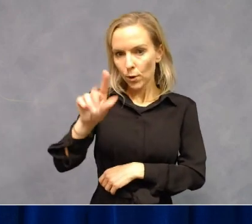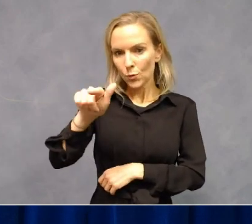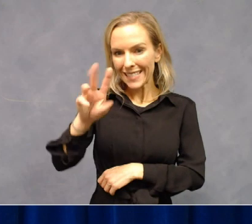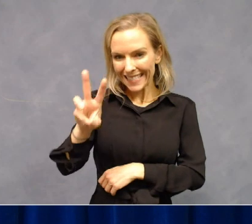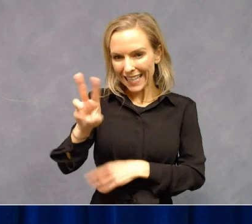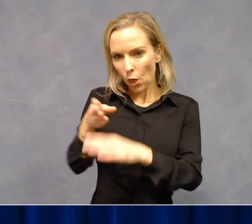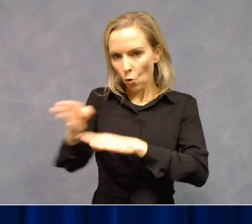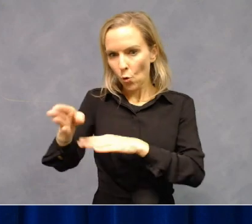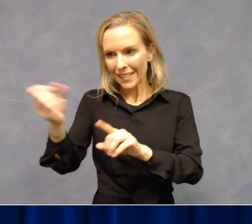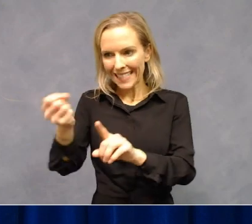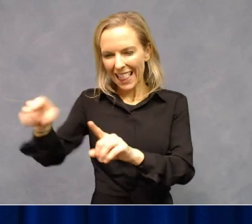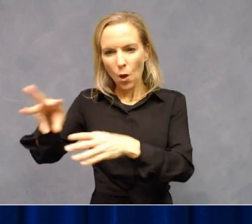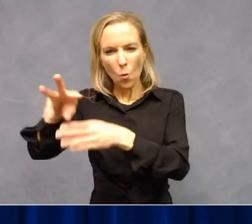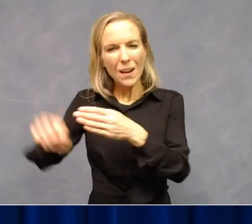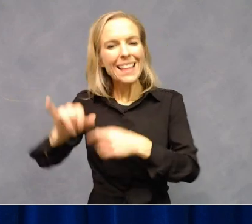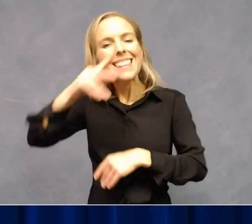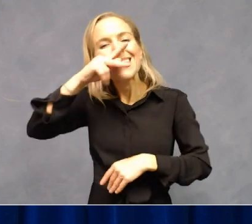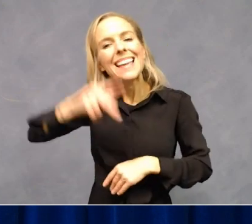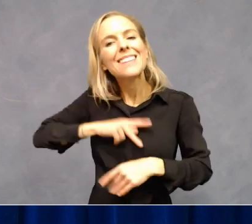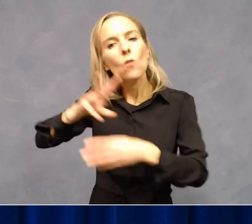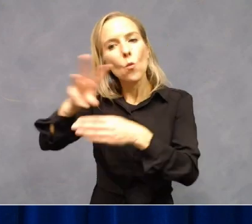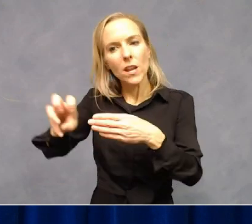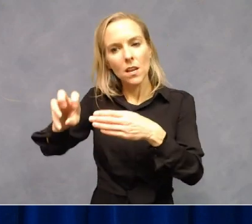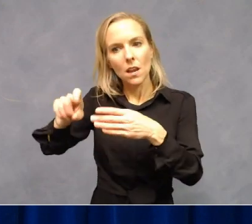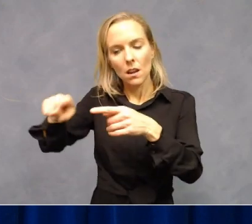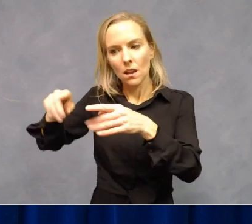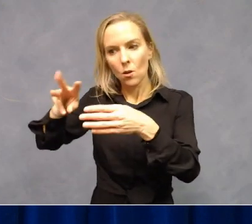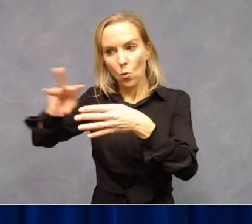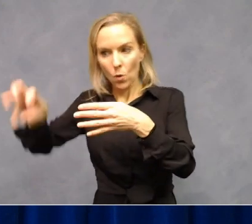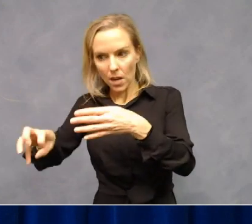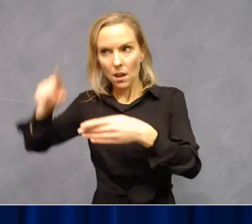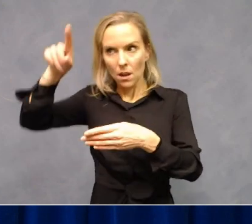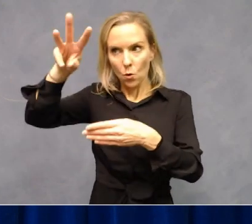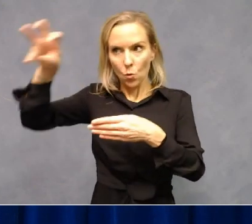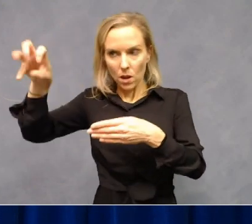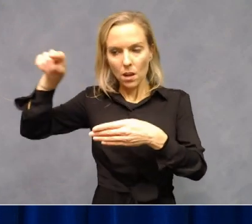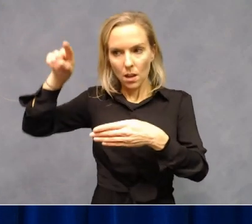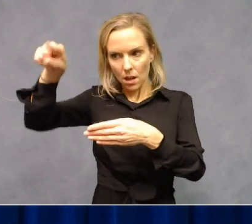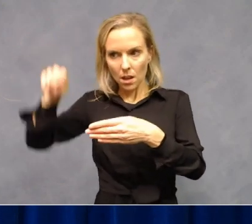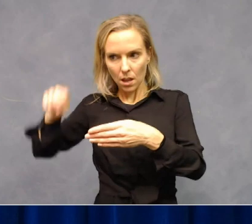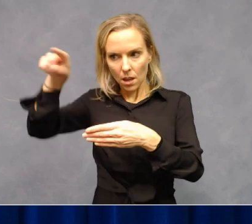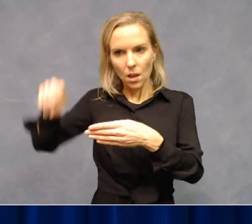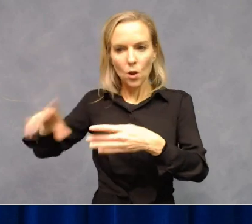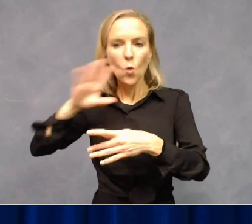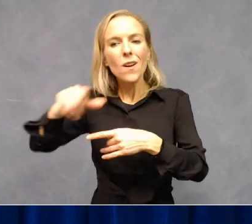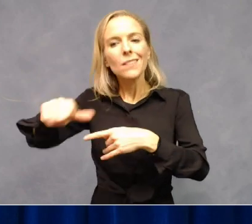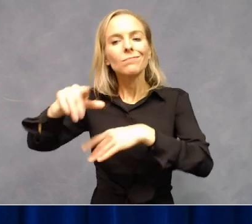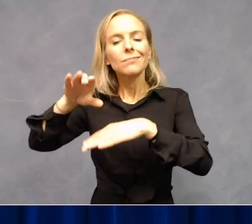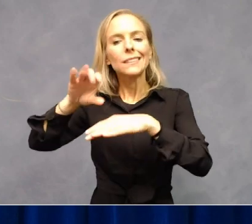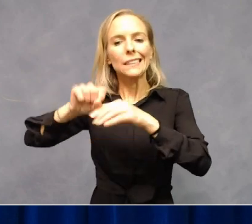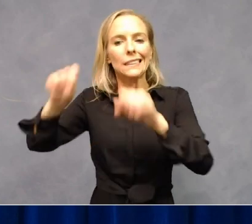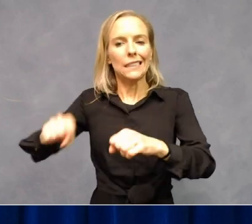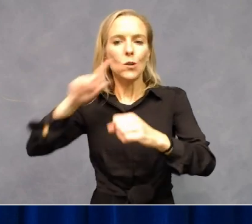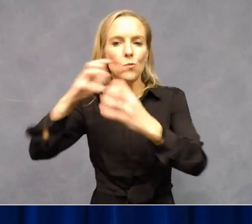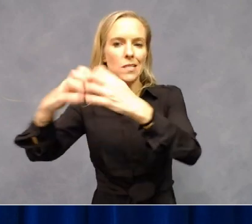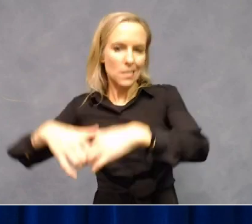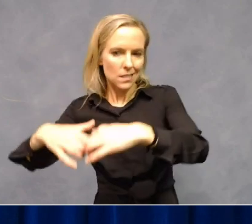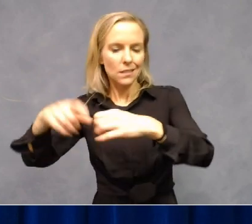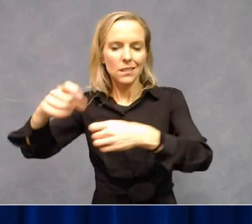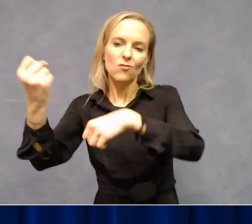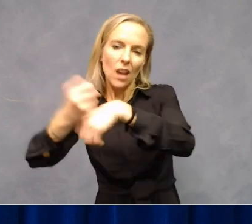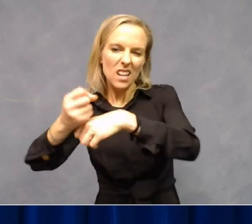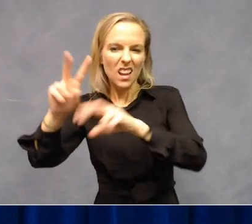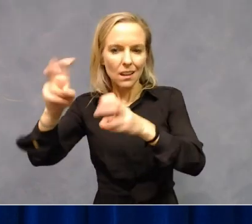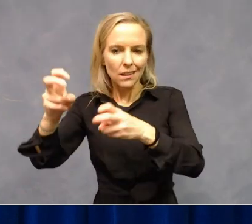That's Thanksgiving weekend, so we hope that doesn't cause too much of a burden for people. And there's going to be a brief shutdown after business hours